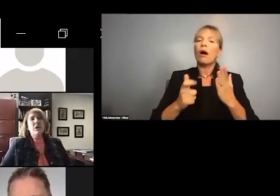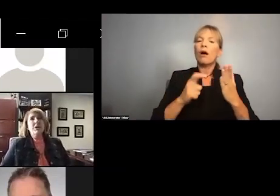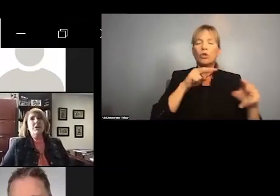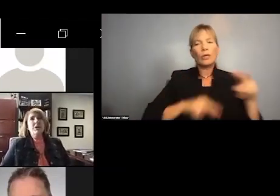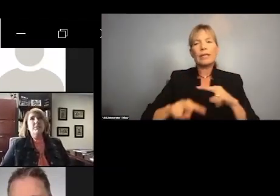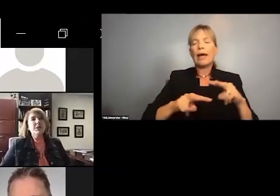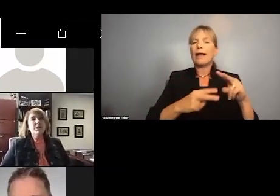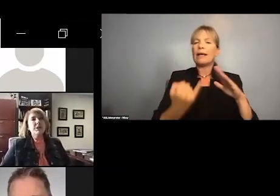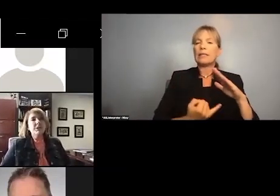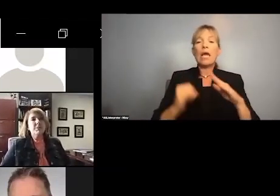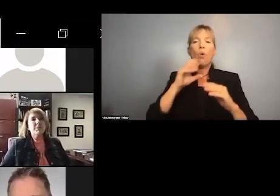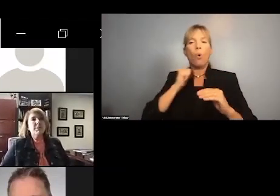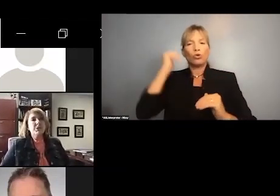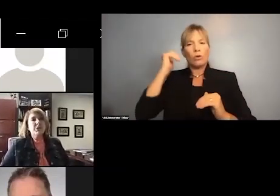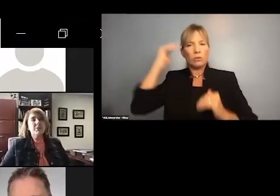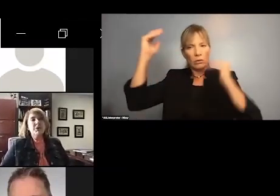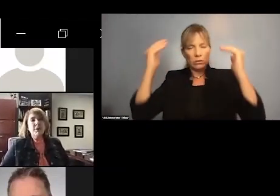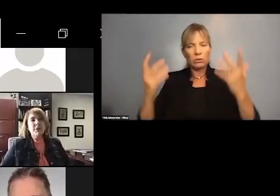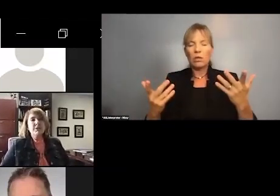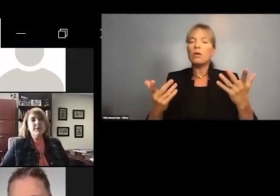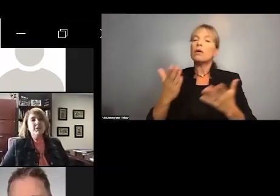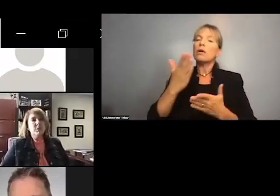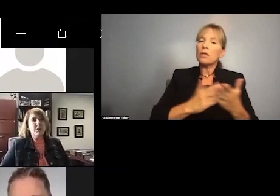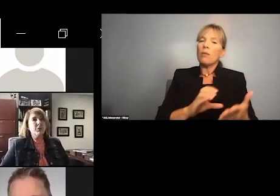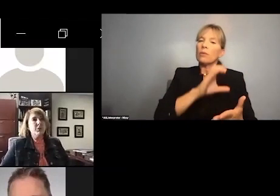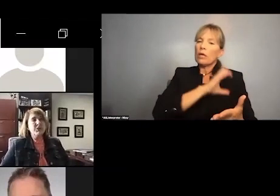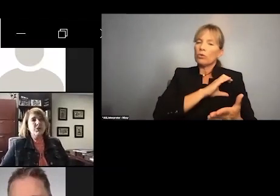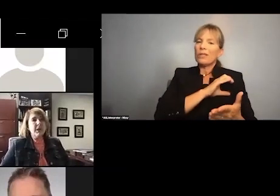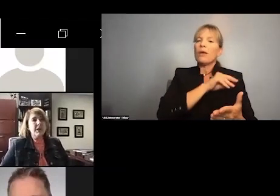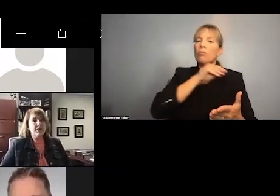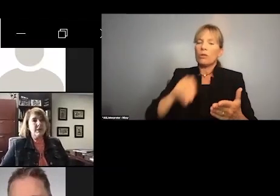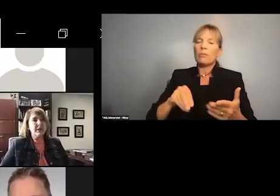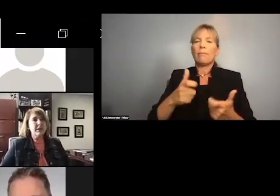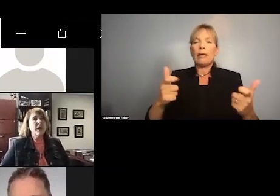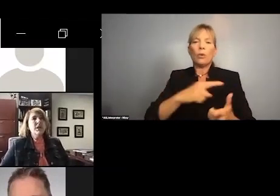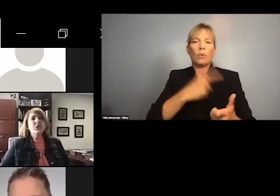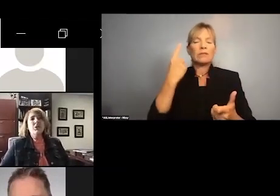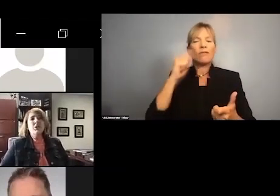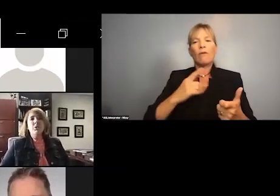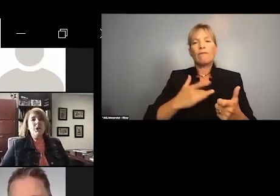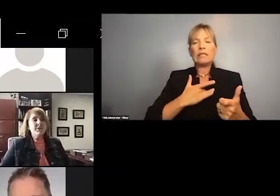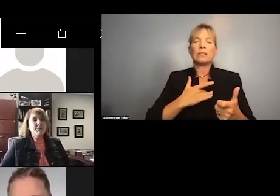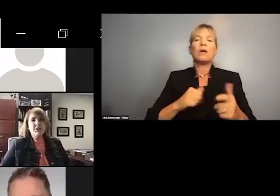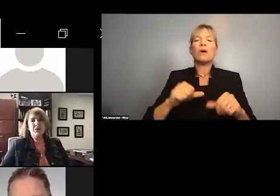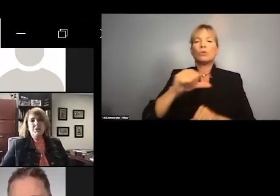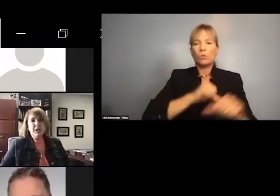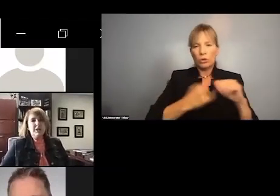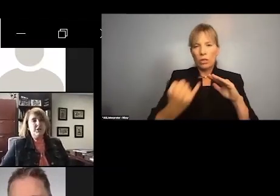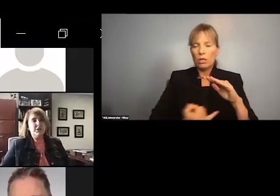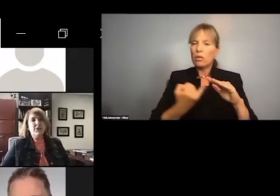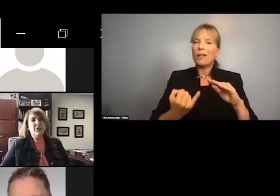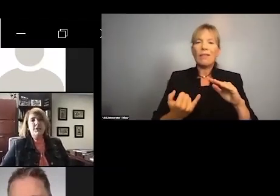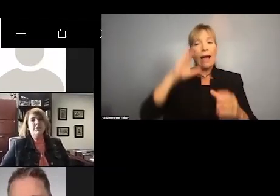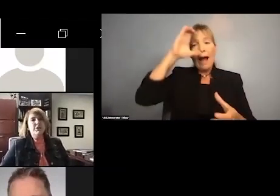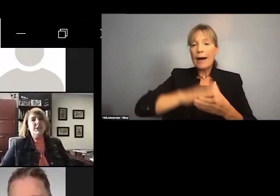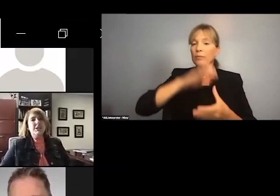And we know that there are some characteristics of this population that put them at significant risk for being socially isolated. So loss of spouse